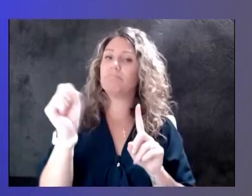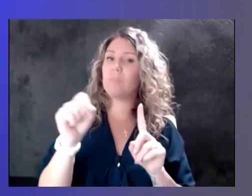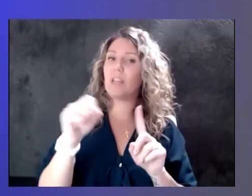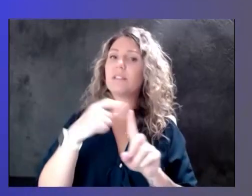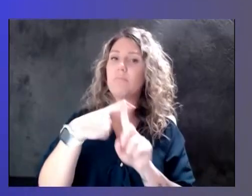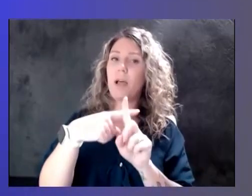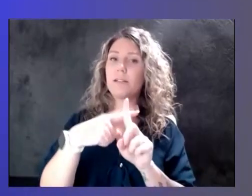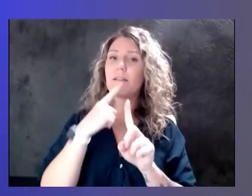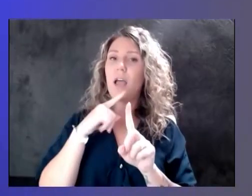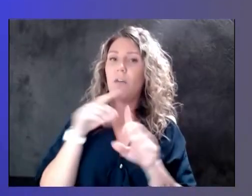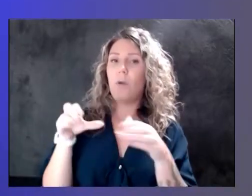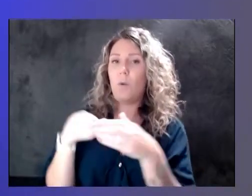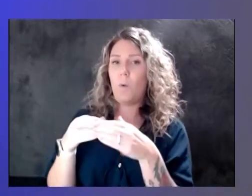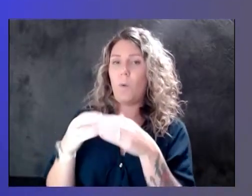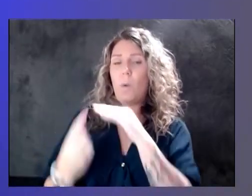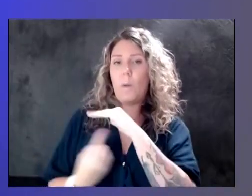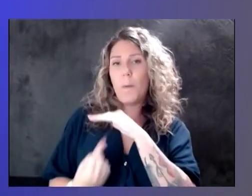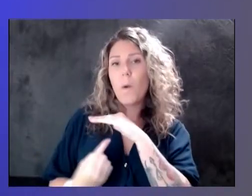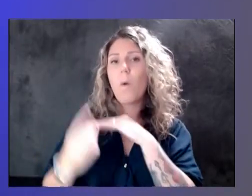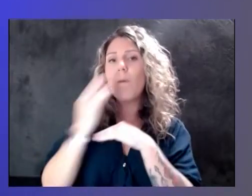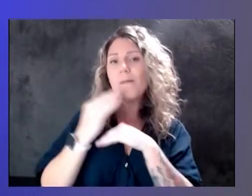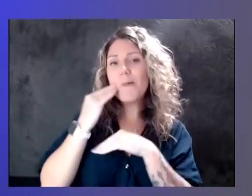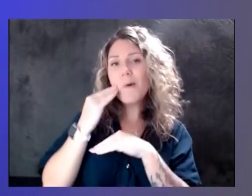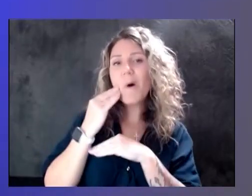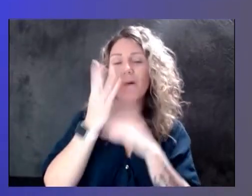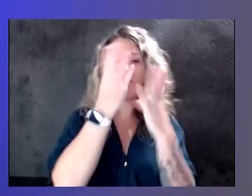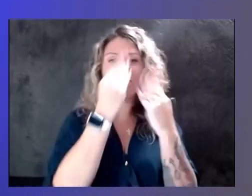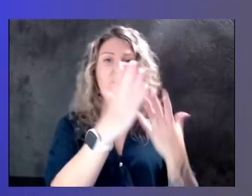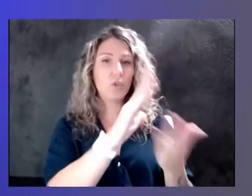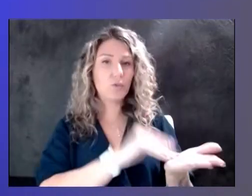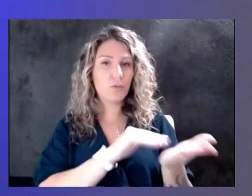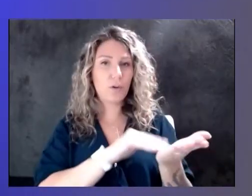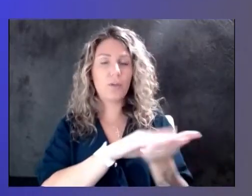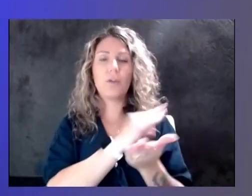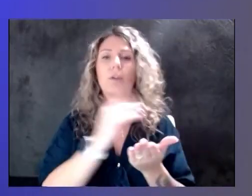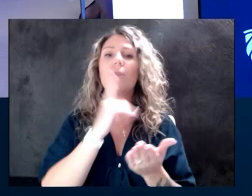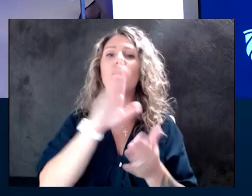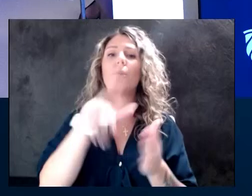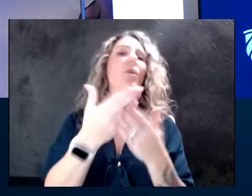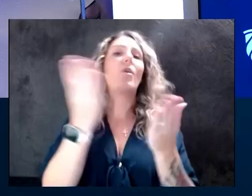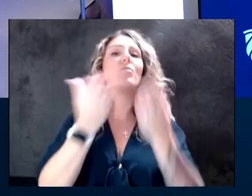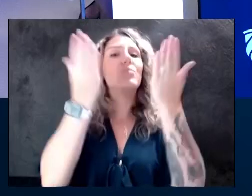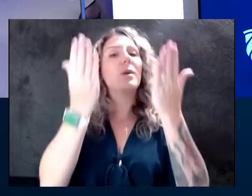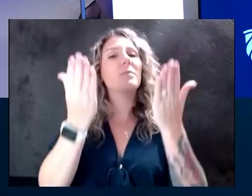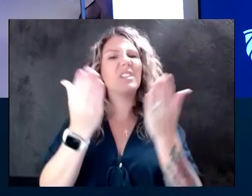would, make sure you've informed your healthcare provider and follow those recommendations.